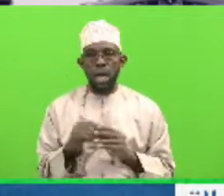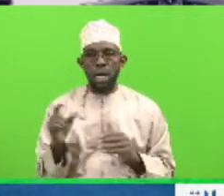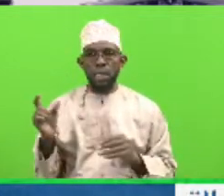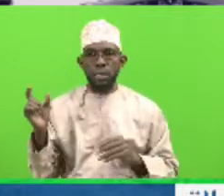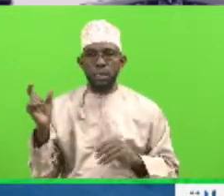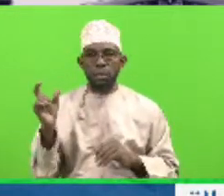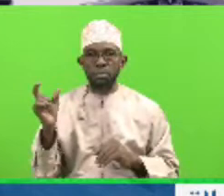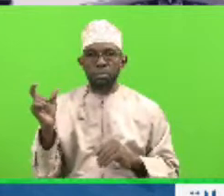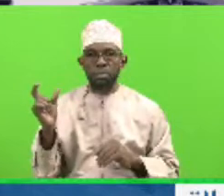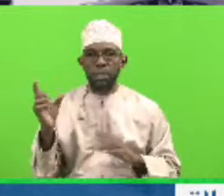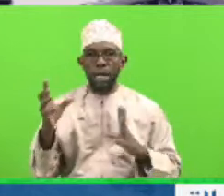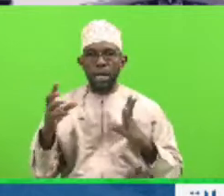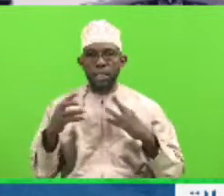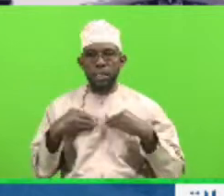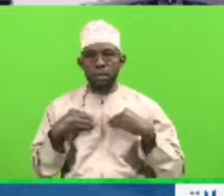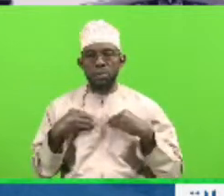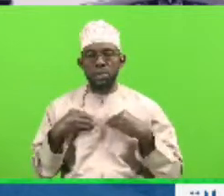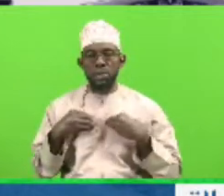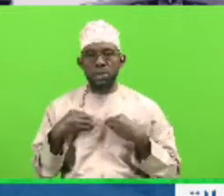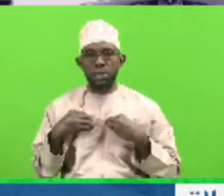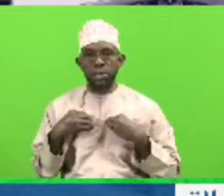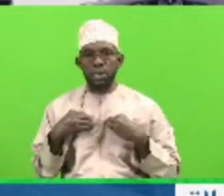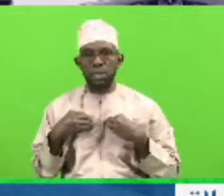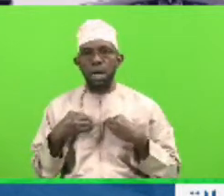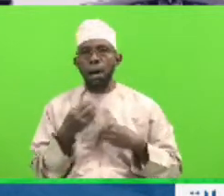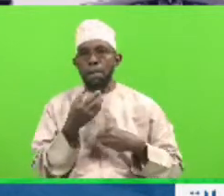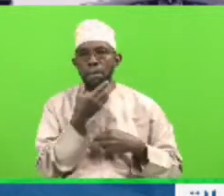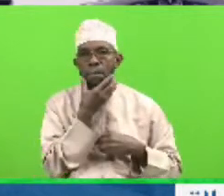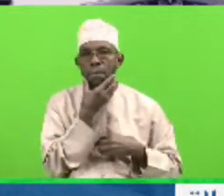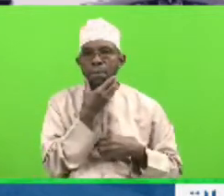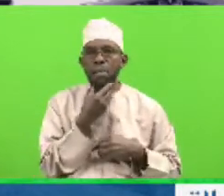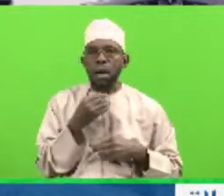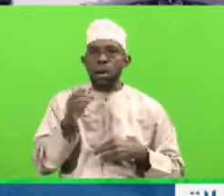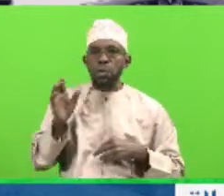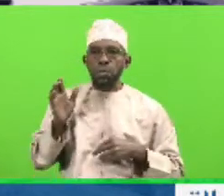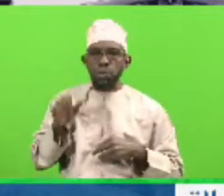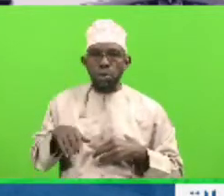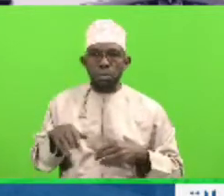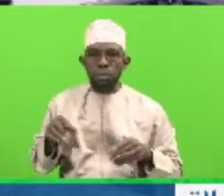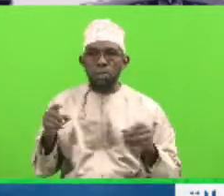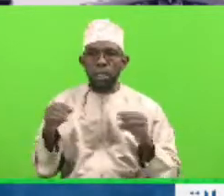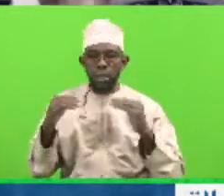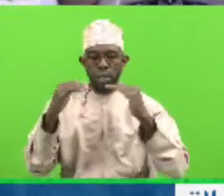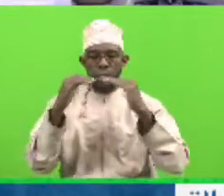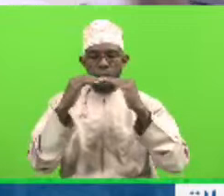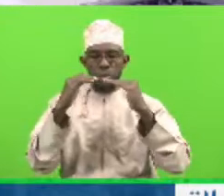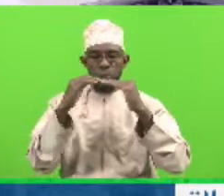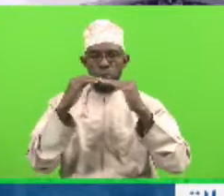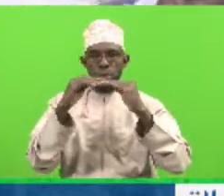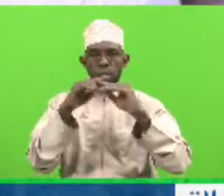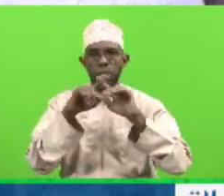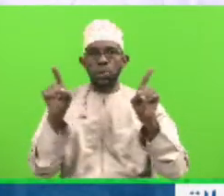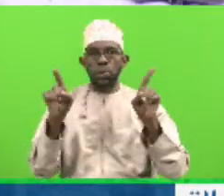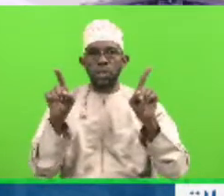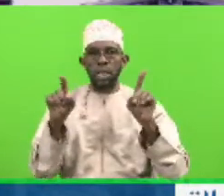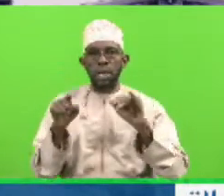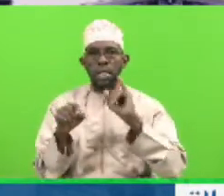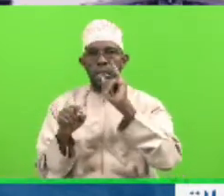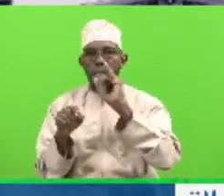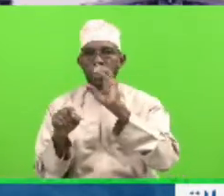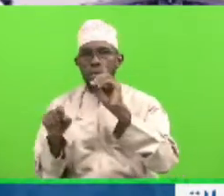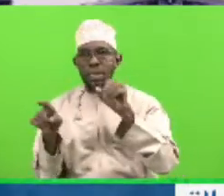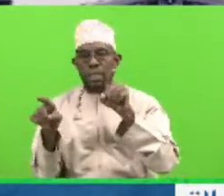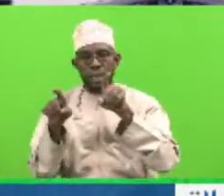Islam accepts that men and women are equal but not